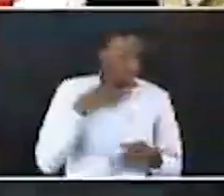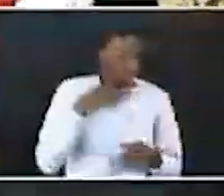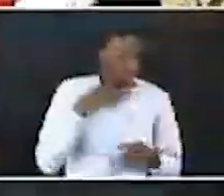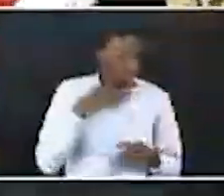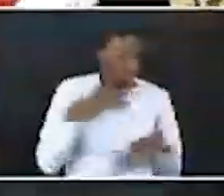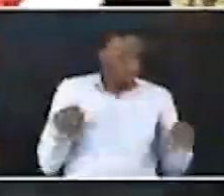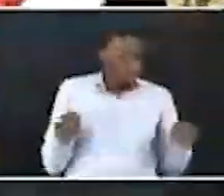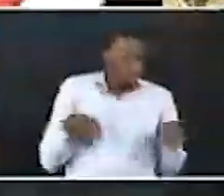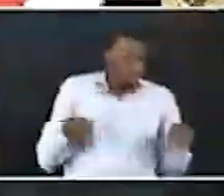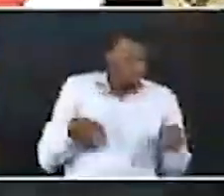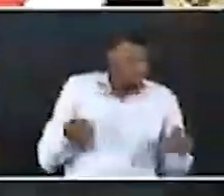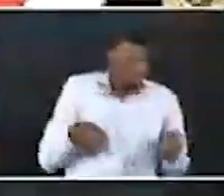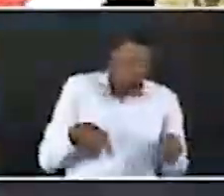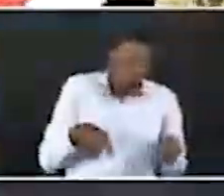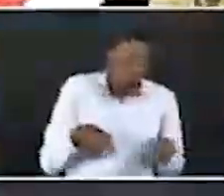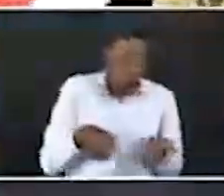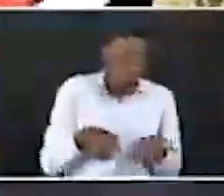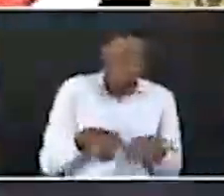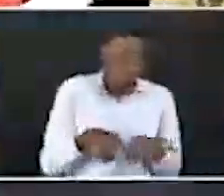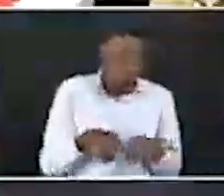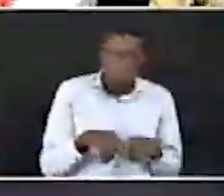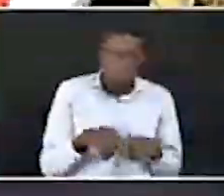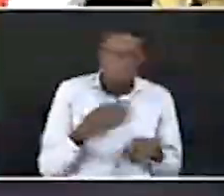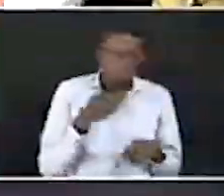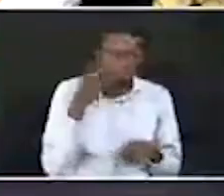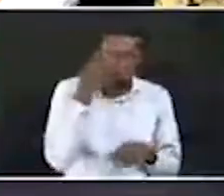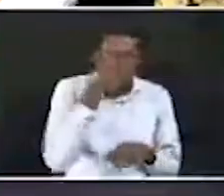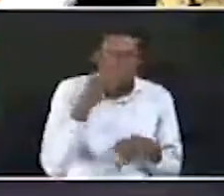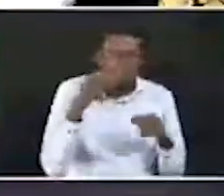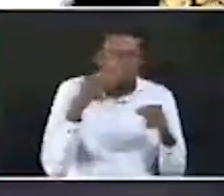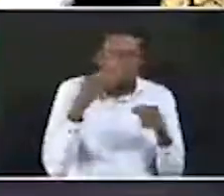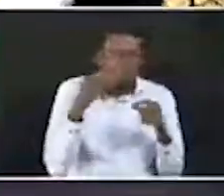were scared. Can you all show me your scared faces?